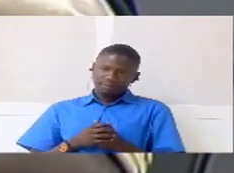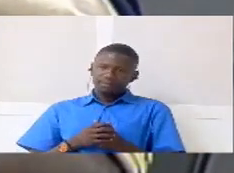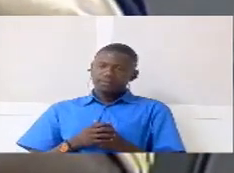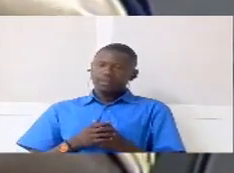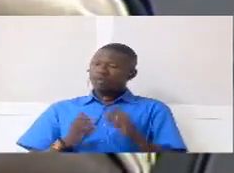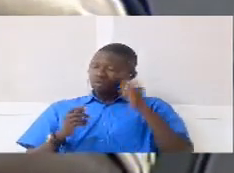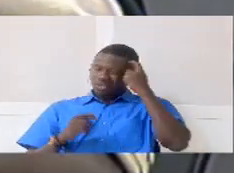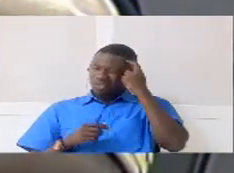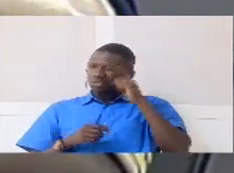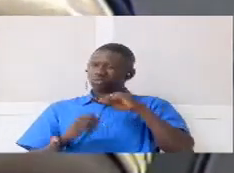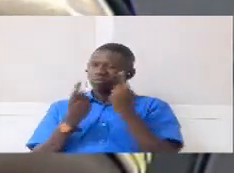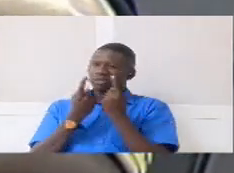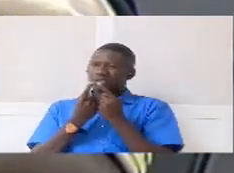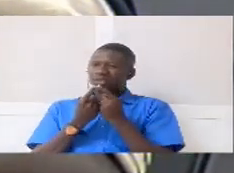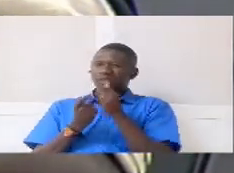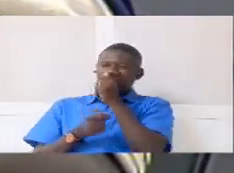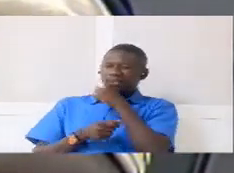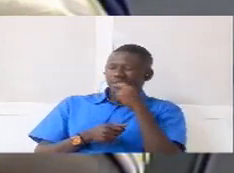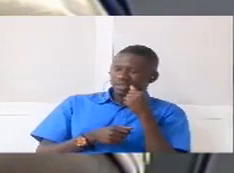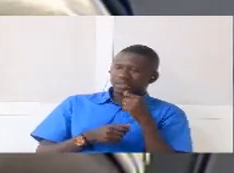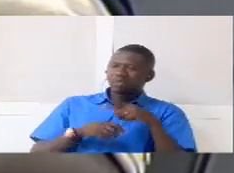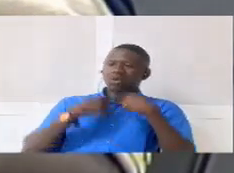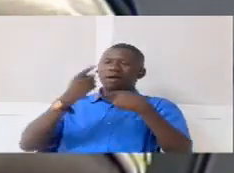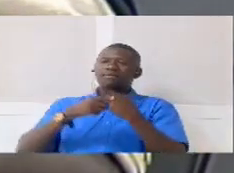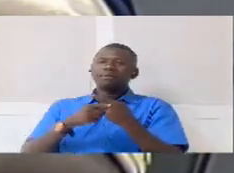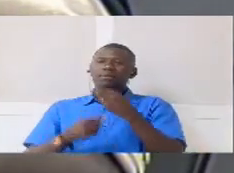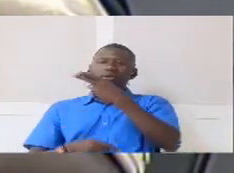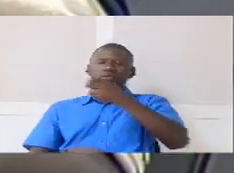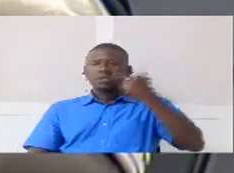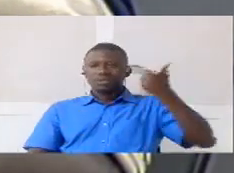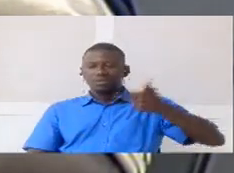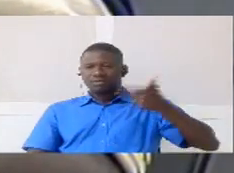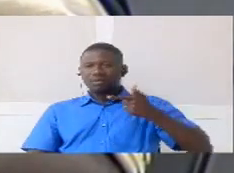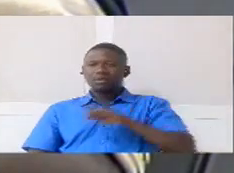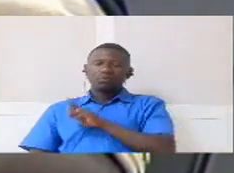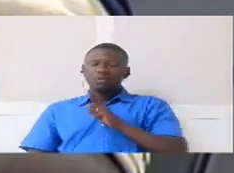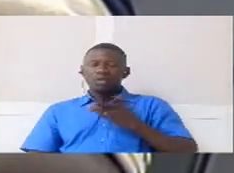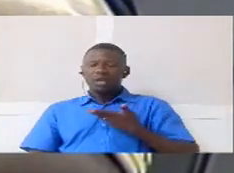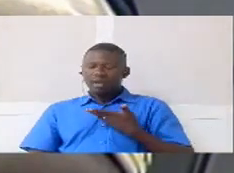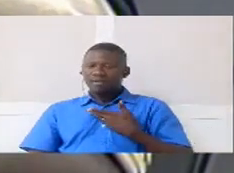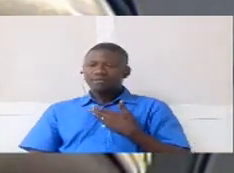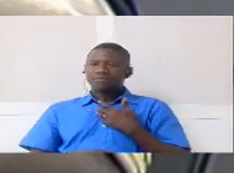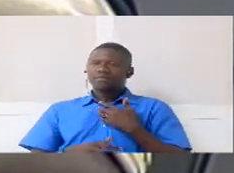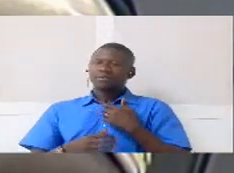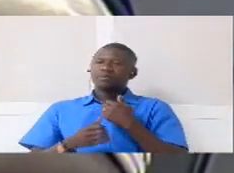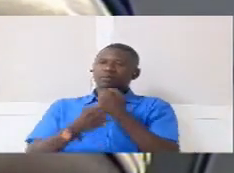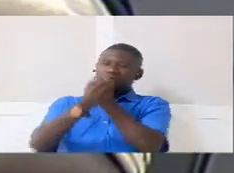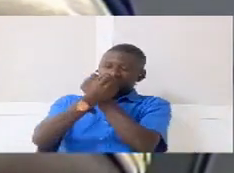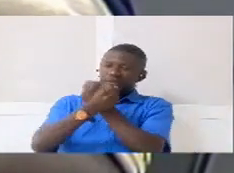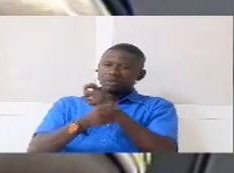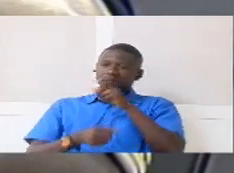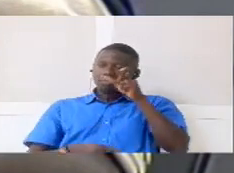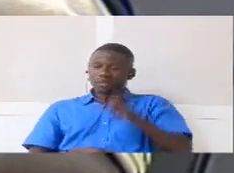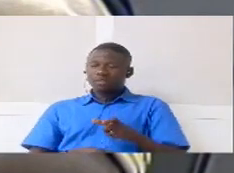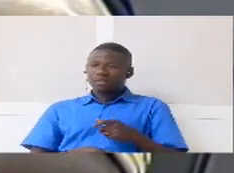something secret that it was after 2017 that we had prisoners learning skills